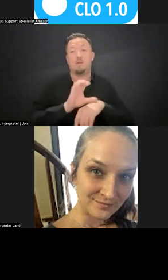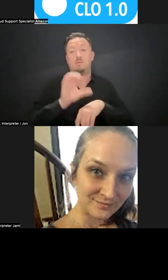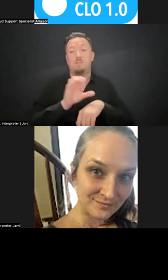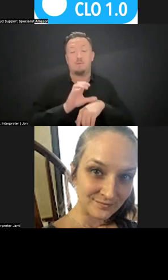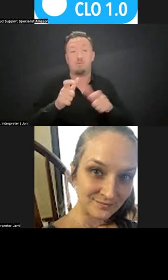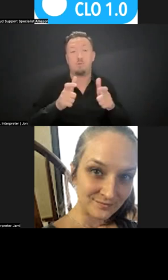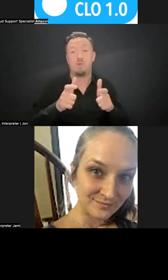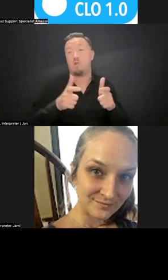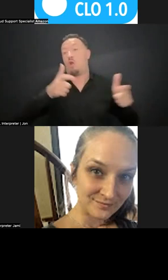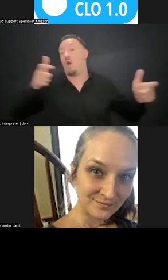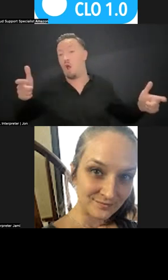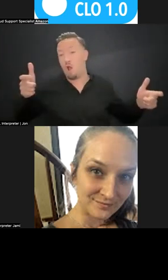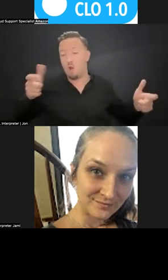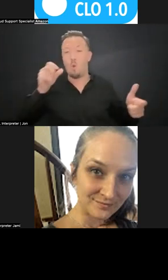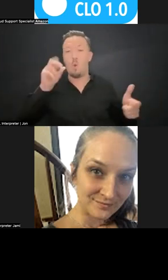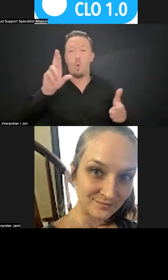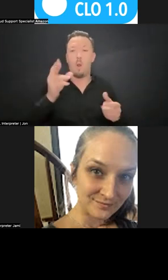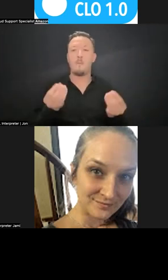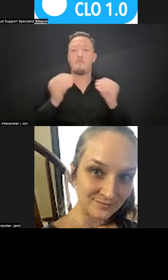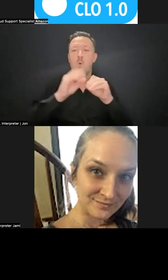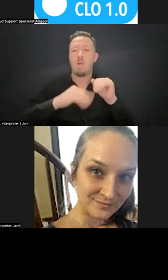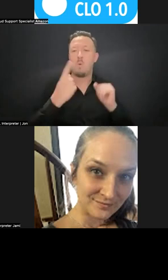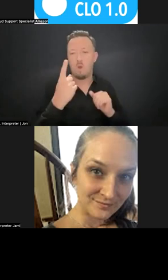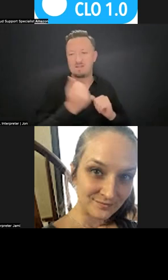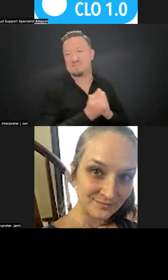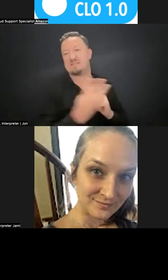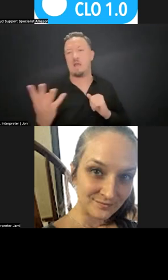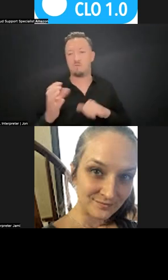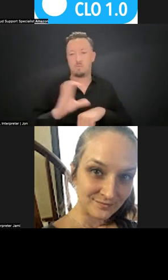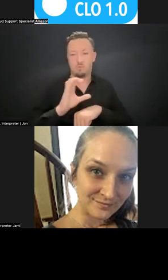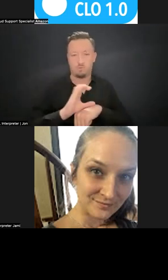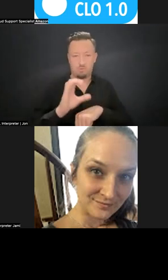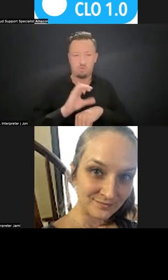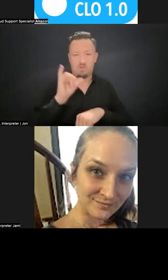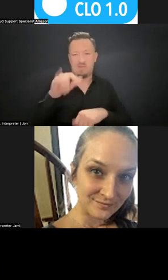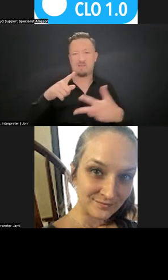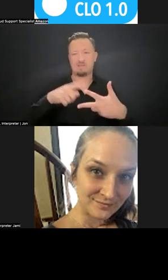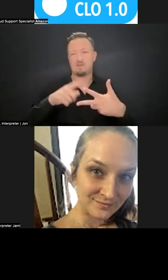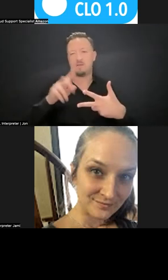of computers. So the velocity is the next thing that's commonly seen